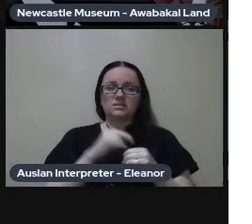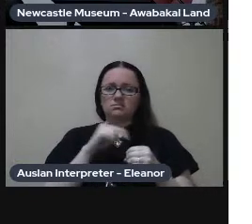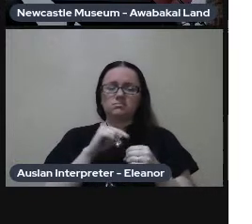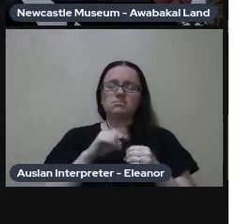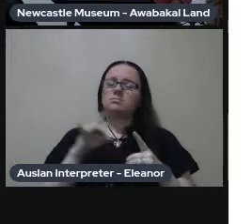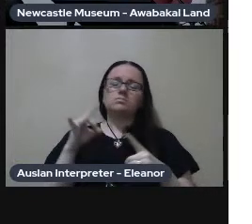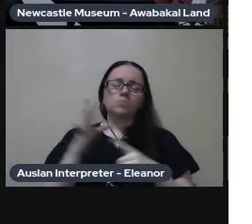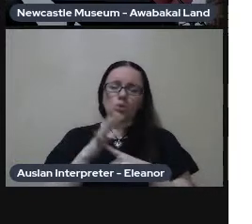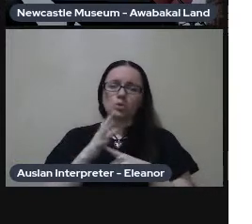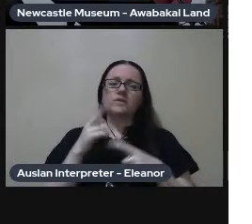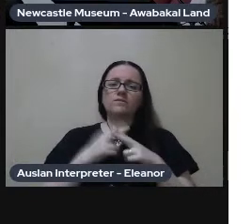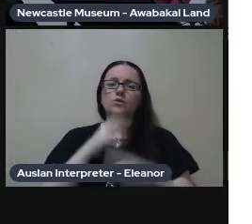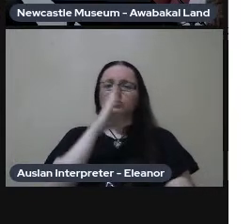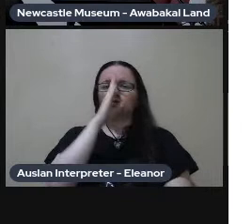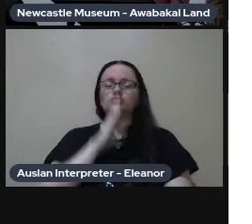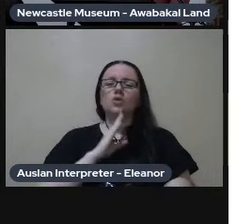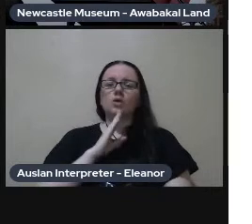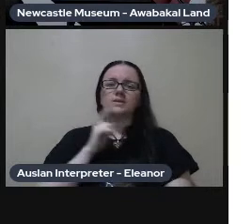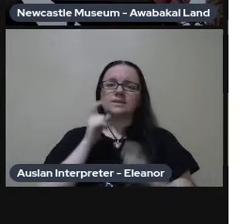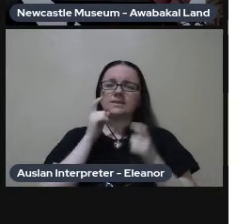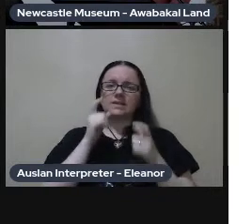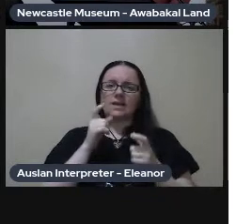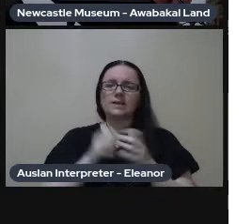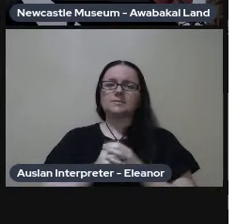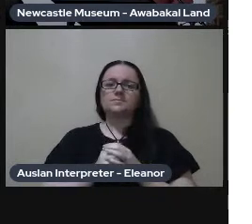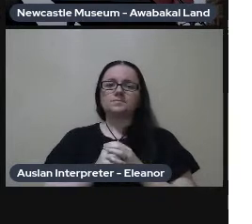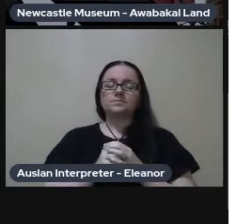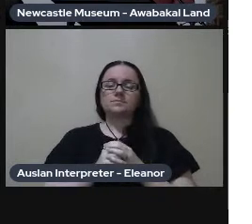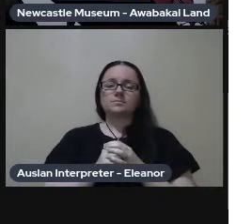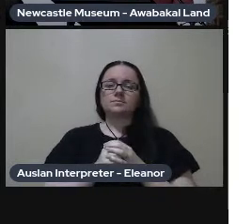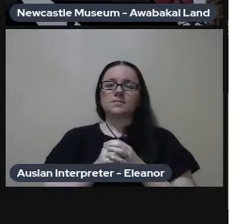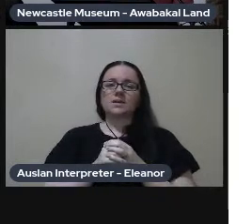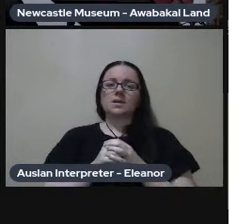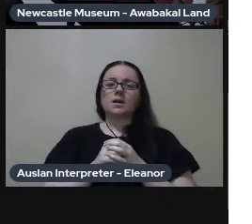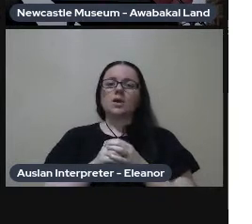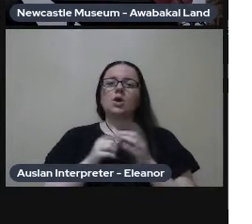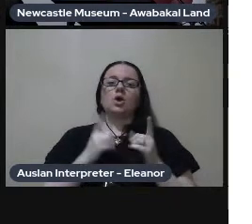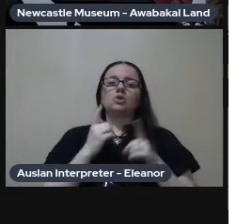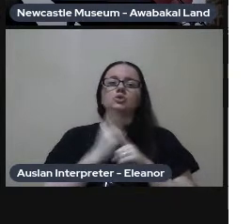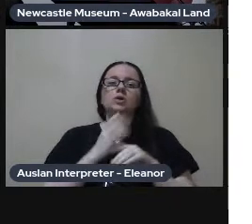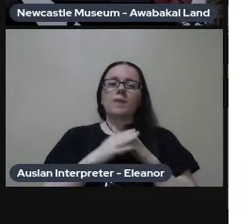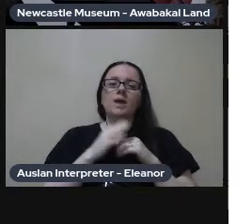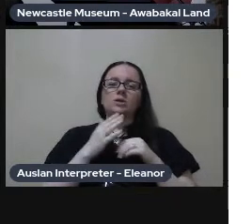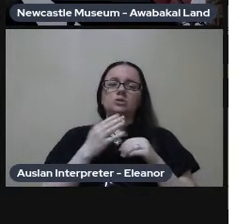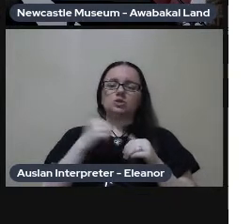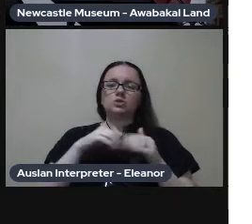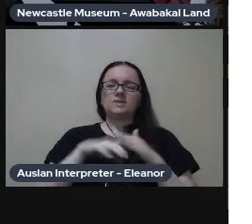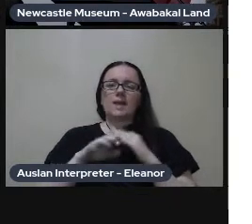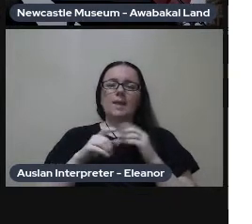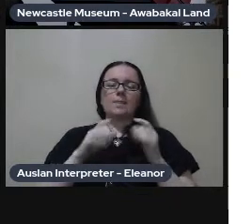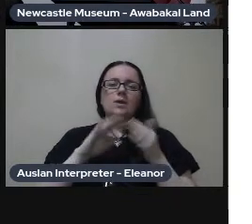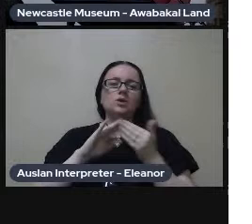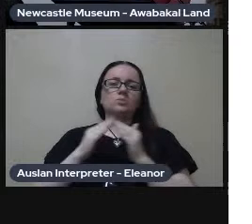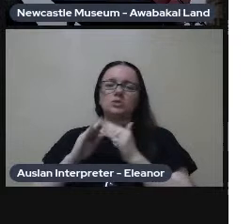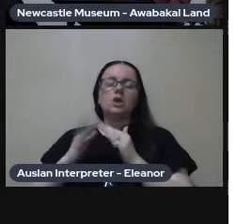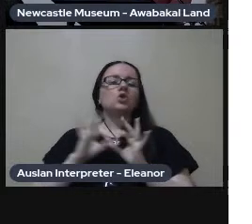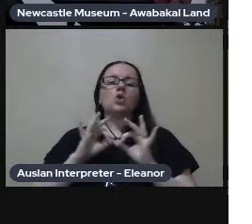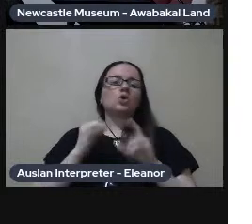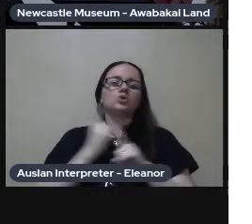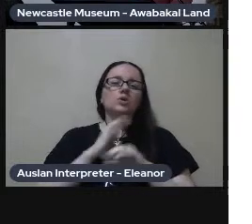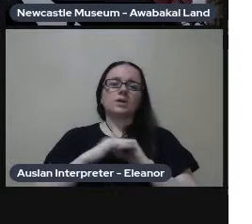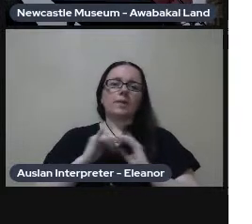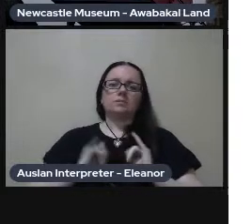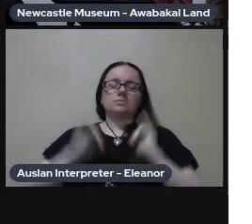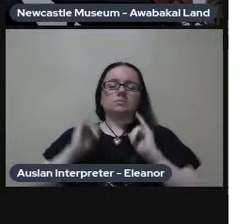care. We're talking about medicines use in the community this morning. I'm not going to talk about medicines in the emergency treatment of an